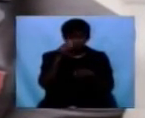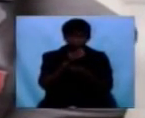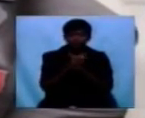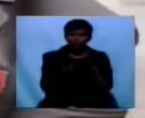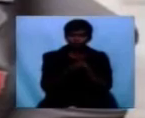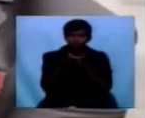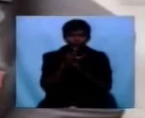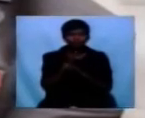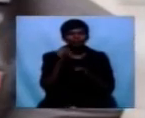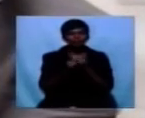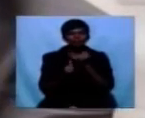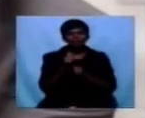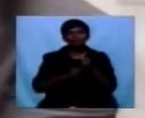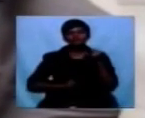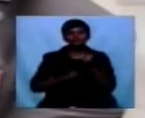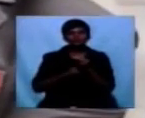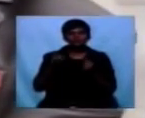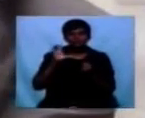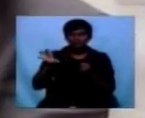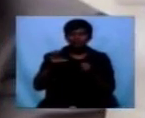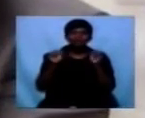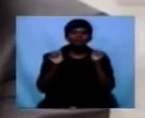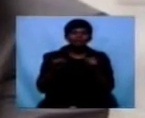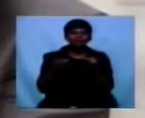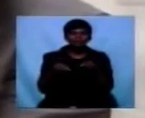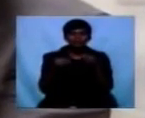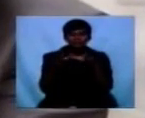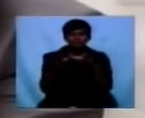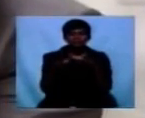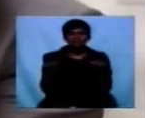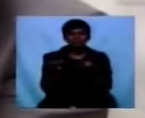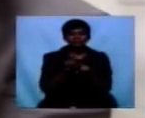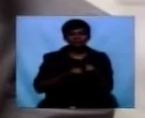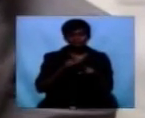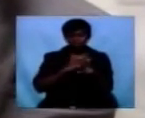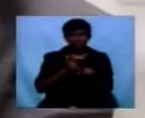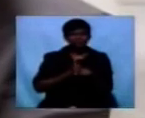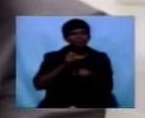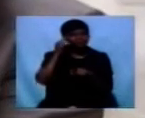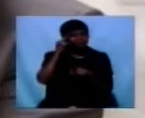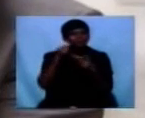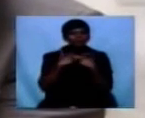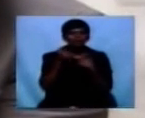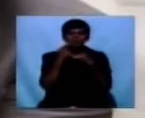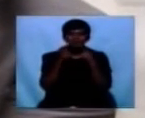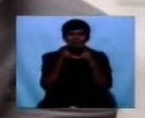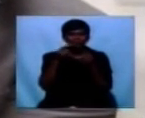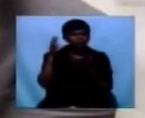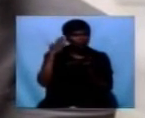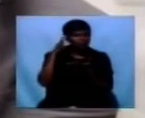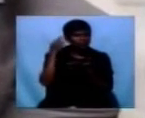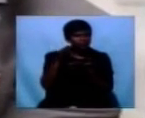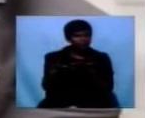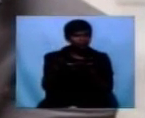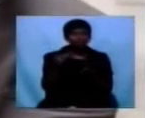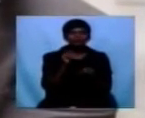infrastructures that are to support the energy sector, we must be able to provide a link. And I think I have spoken to the PS, I've spoken to the staff